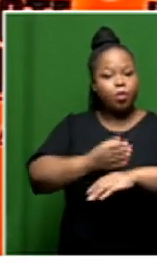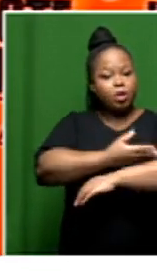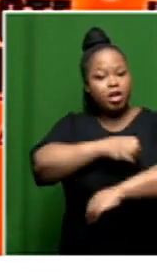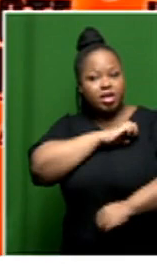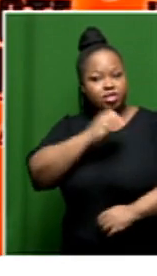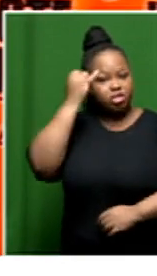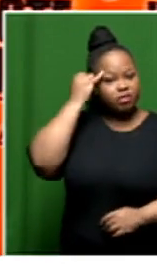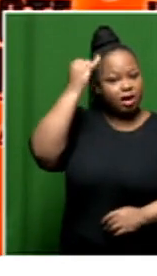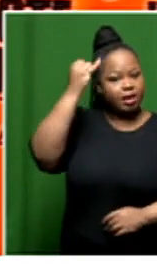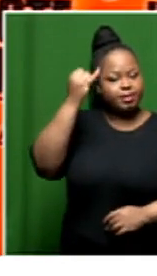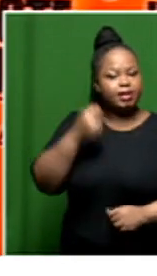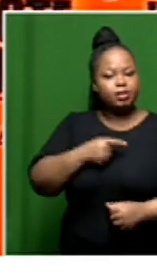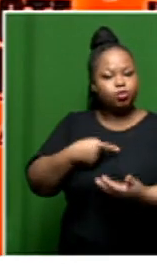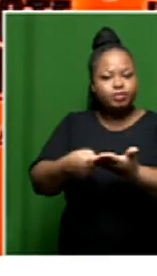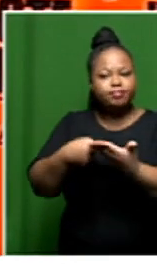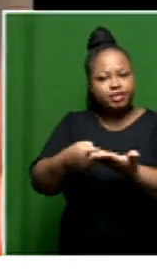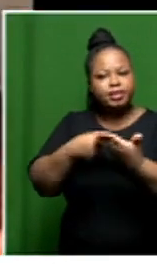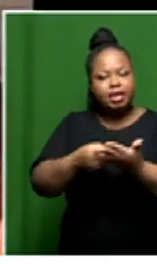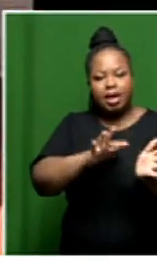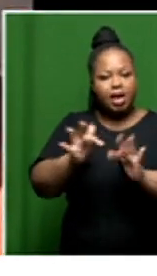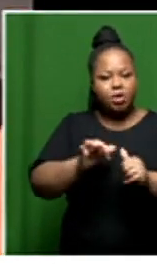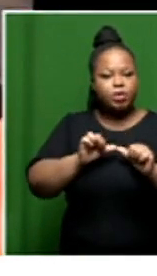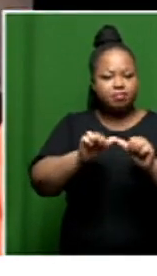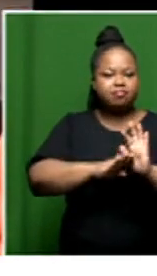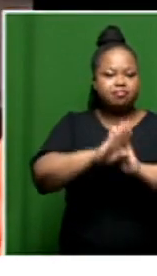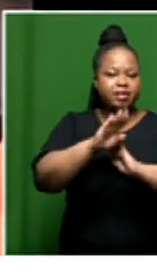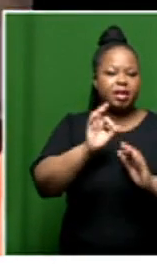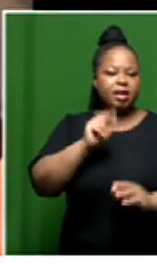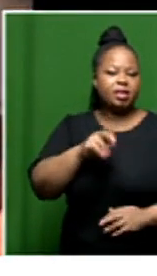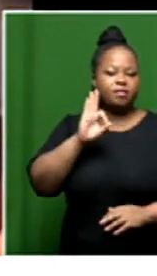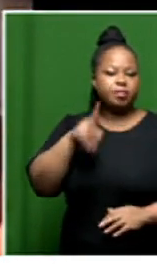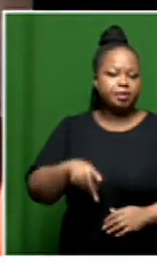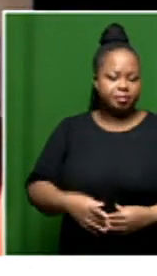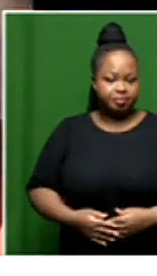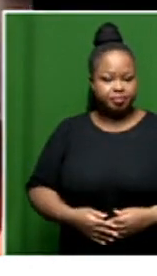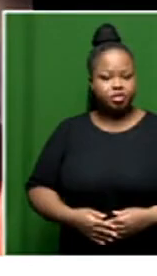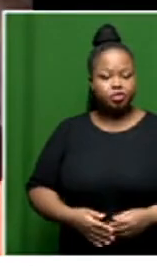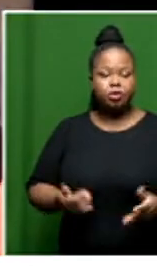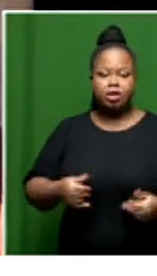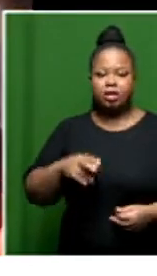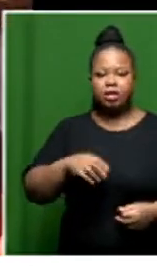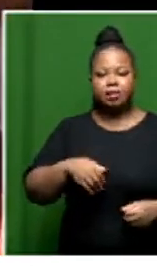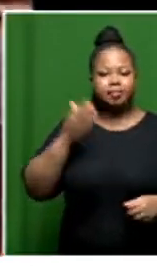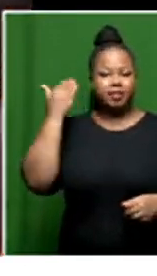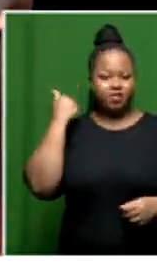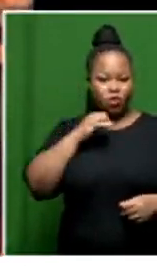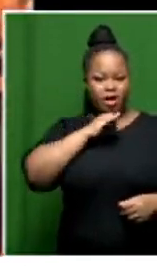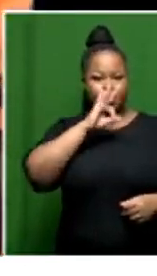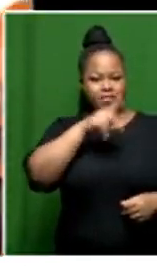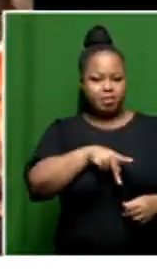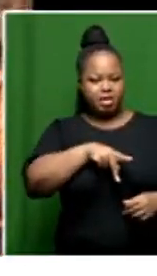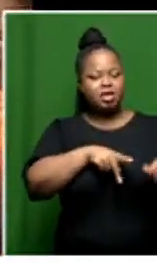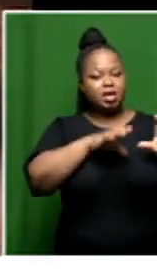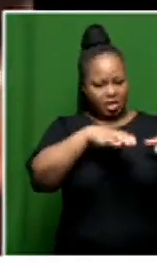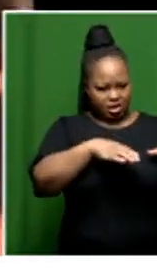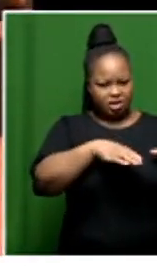better ideas that we are going to bring in. The NFP is a breakaway party from the Inkatha Freedom Party. It